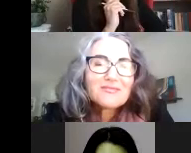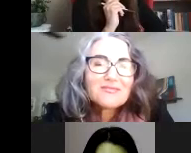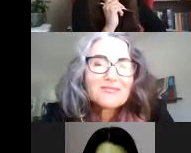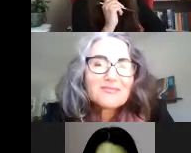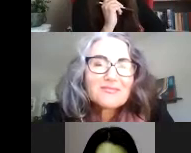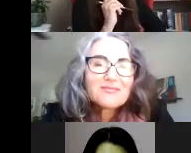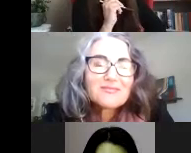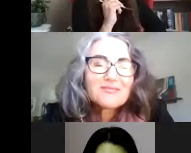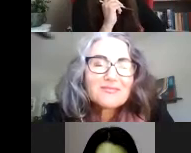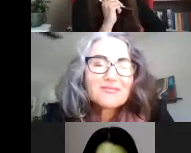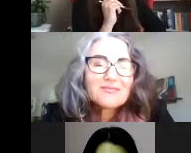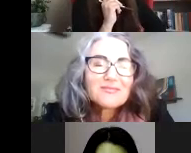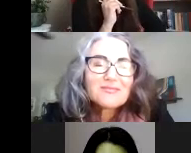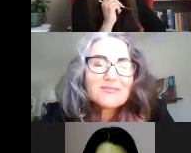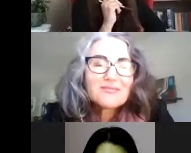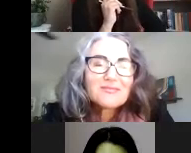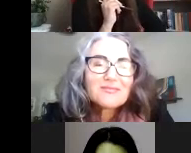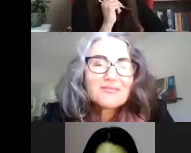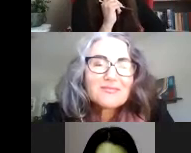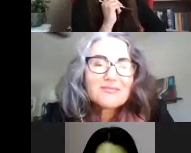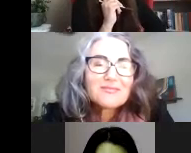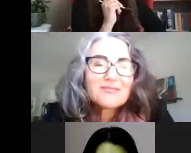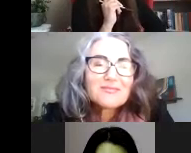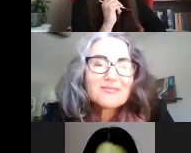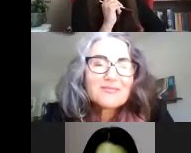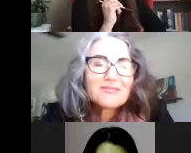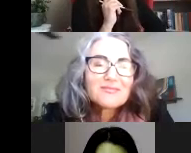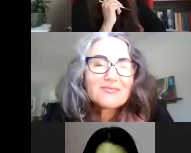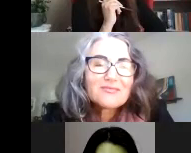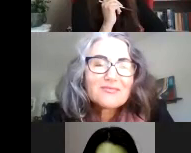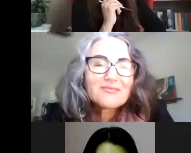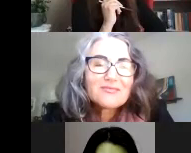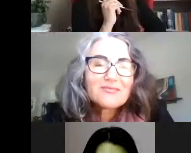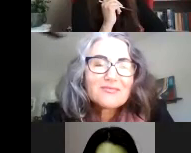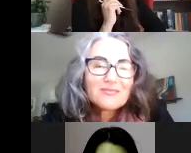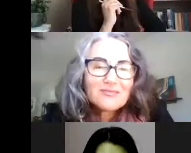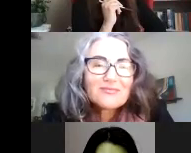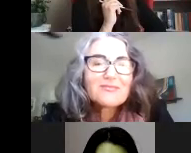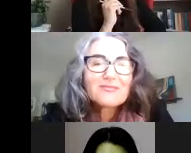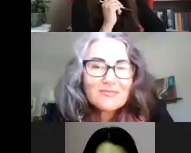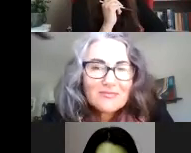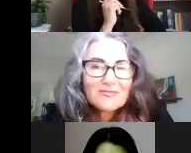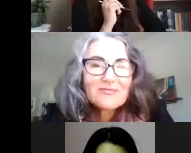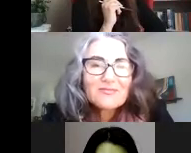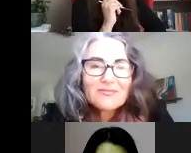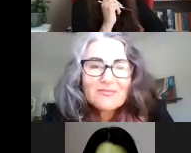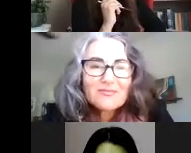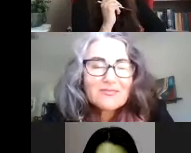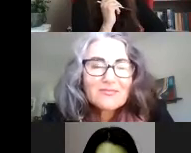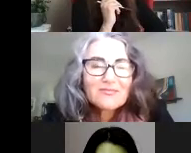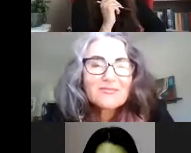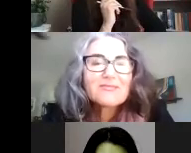10.7 million people. It's one in which there are the oceans, the plains, the mountains,